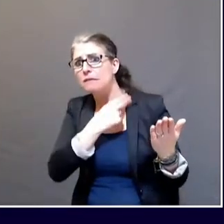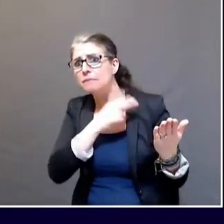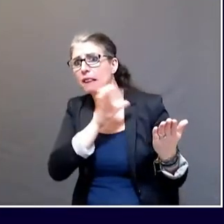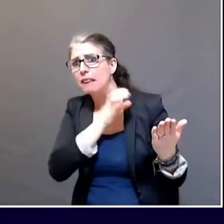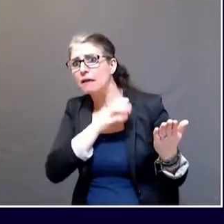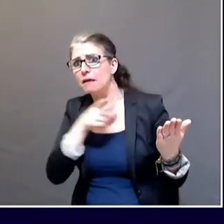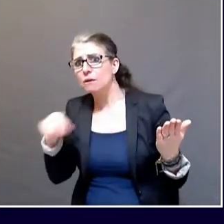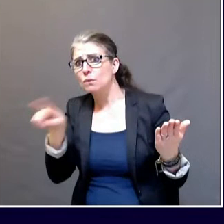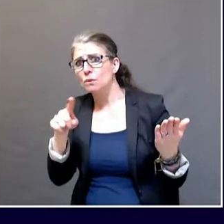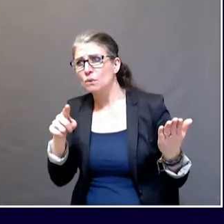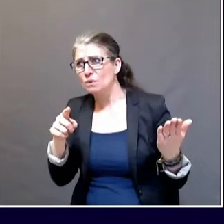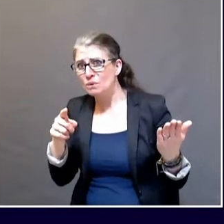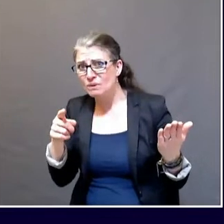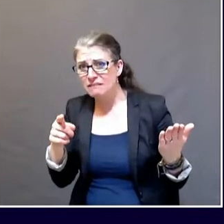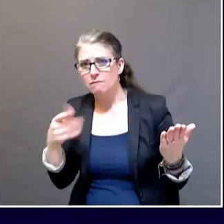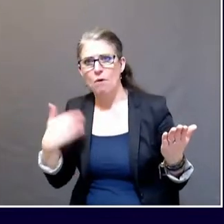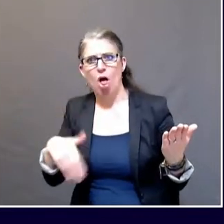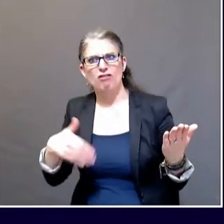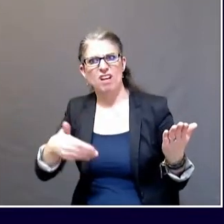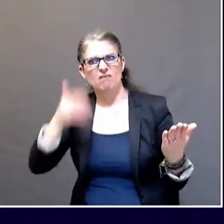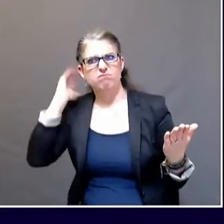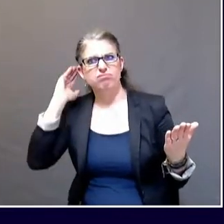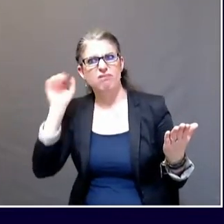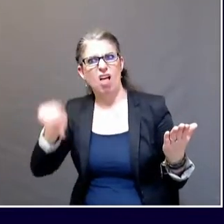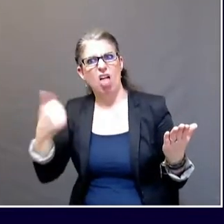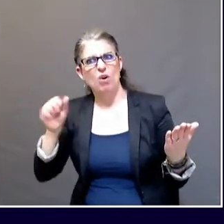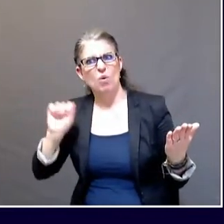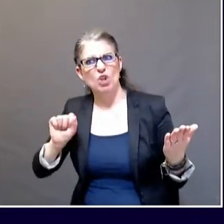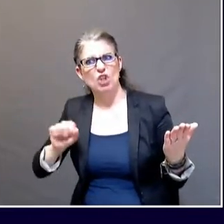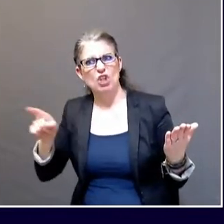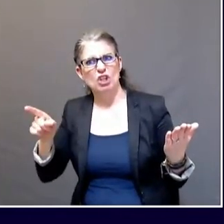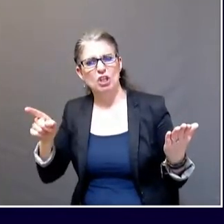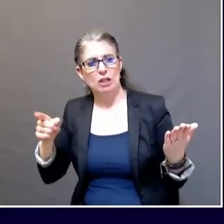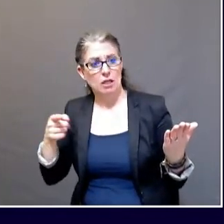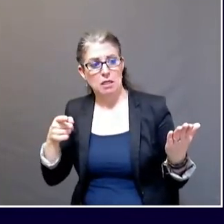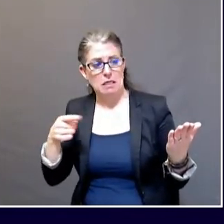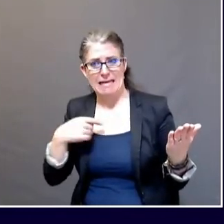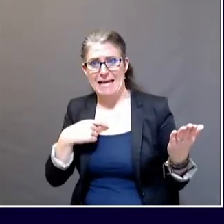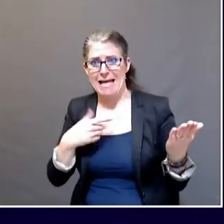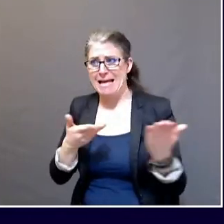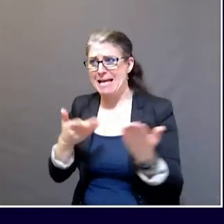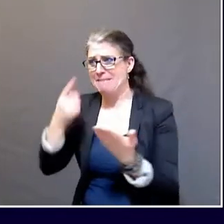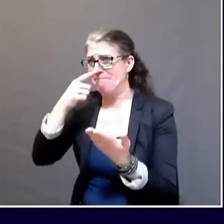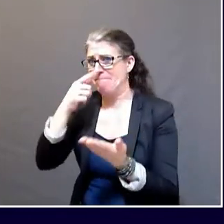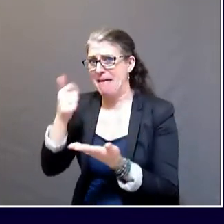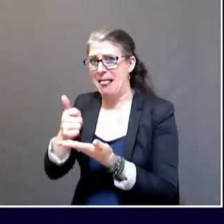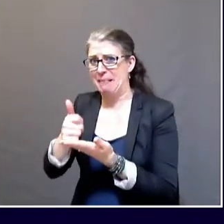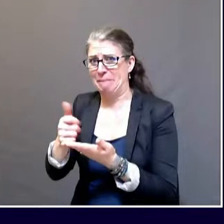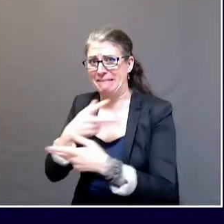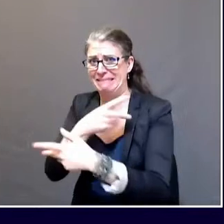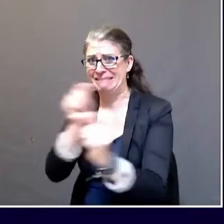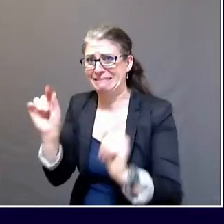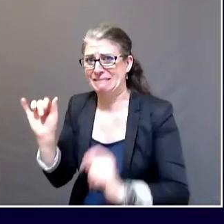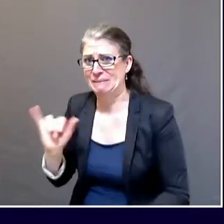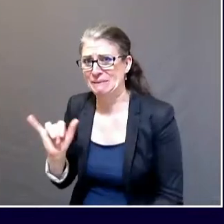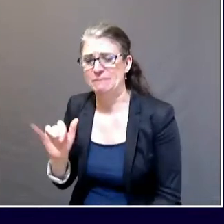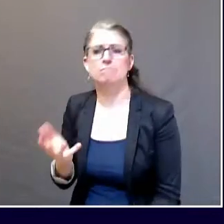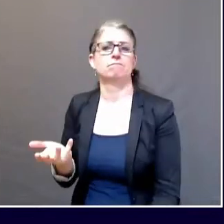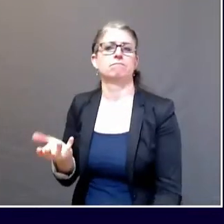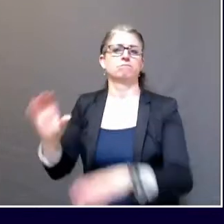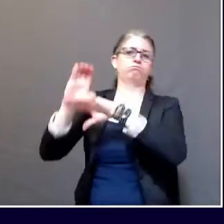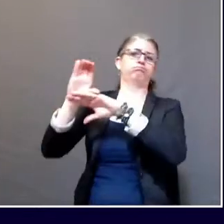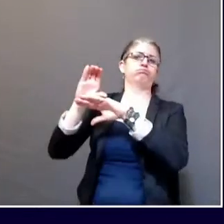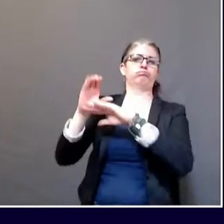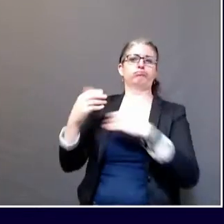having a scheduling system in place that's easy to use, then having a call center adjunctive to that scheduling system for